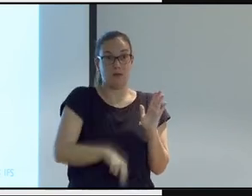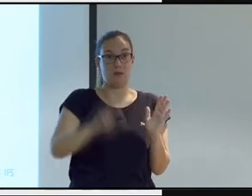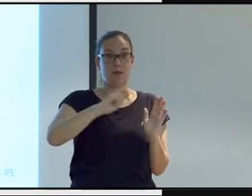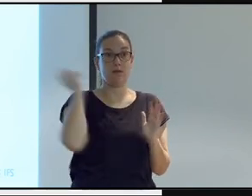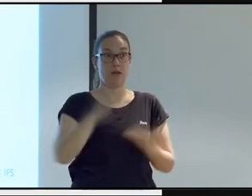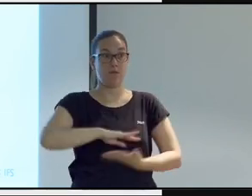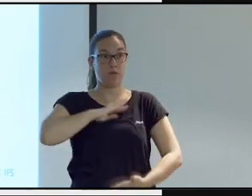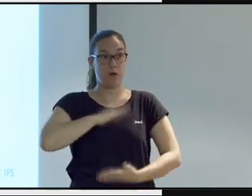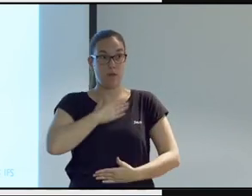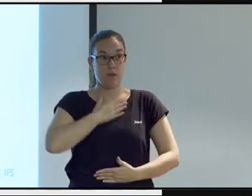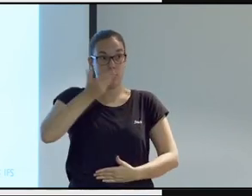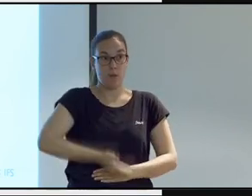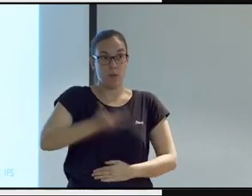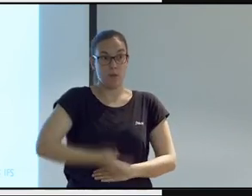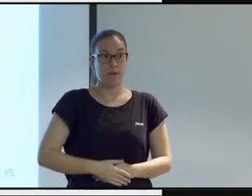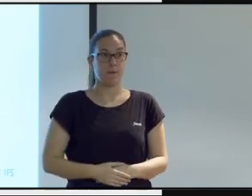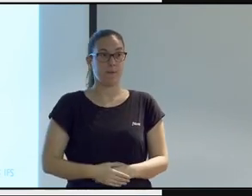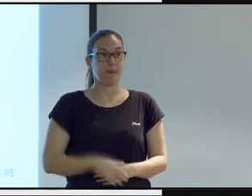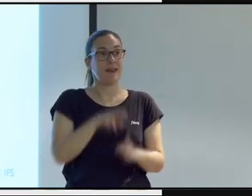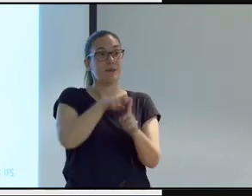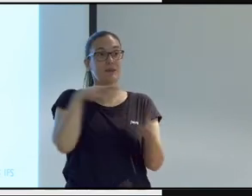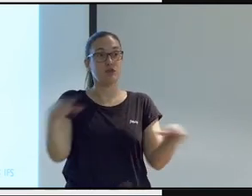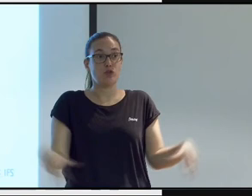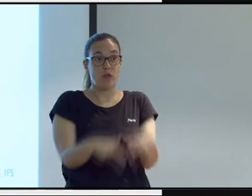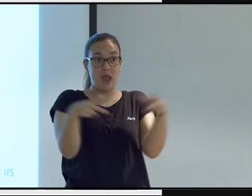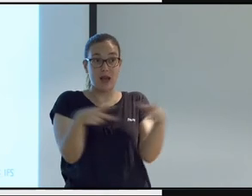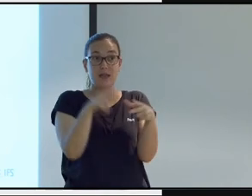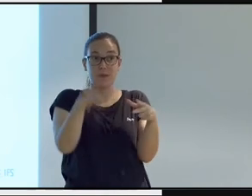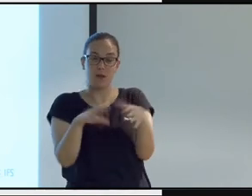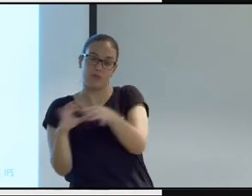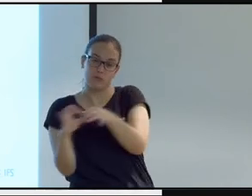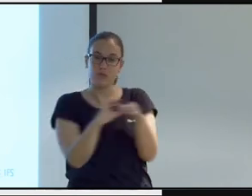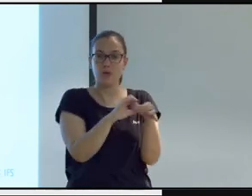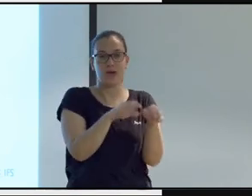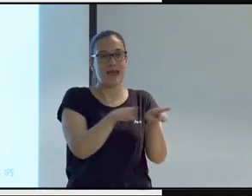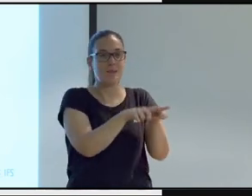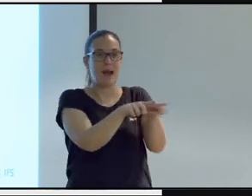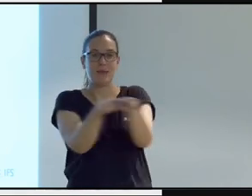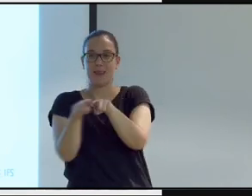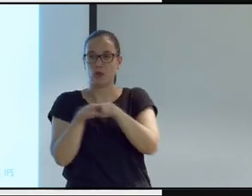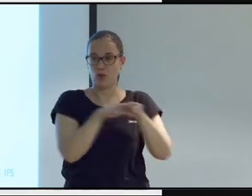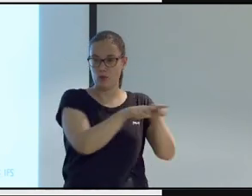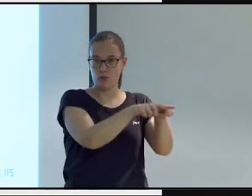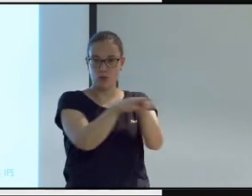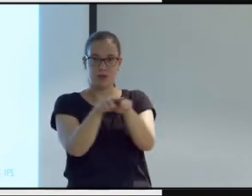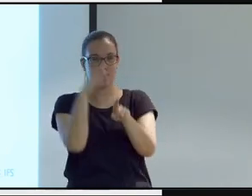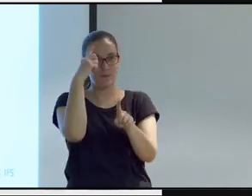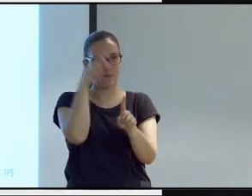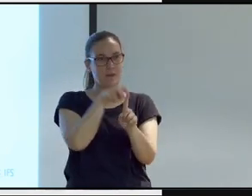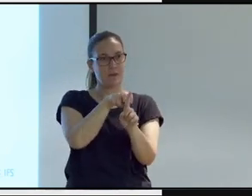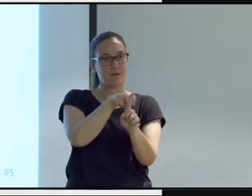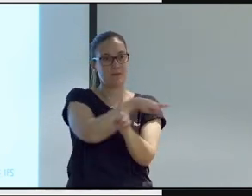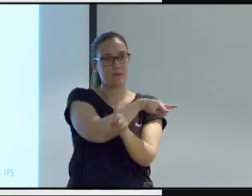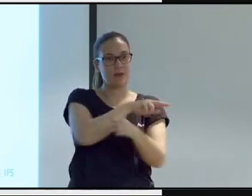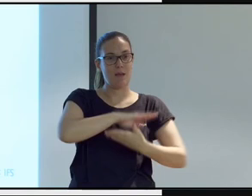our society. We've talked about the social dimension among others, and we've talked about the link between the idea